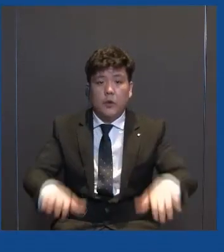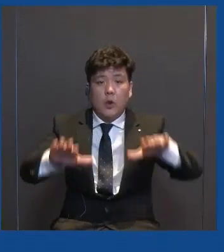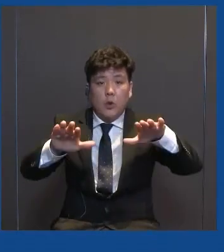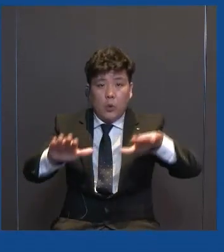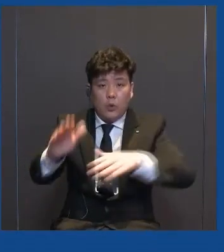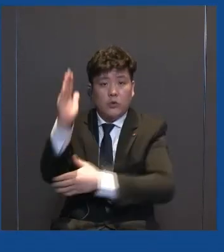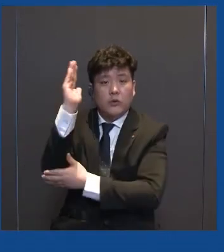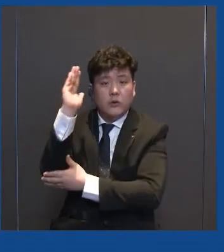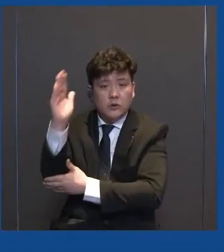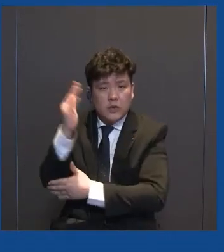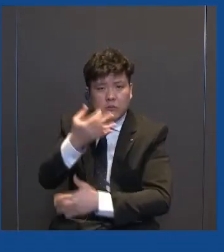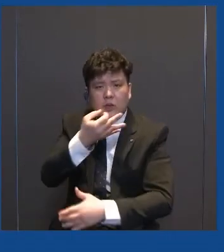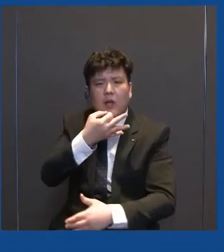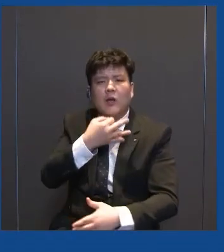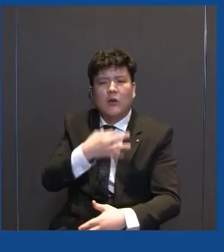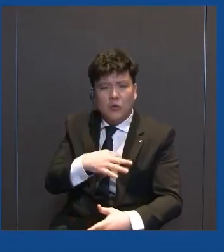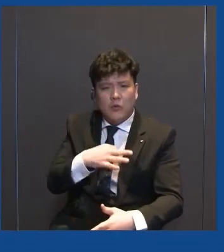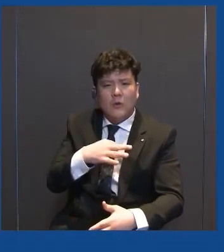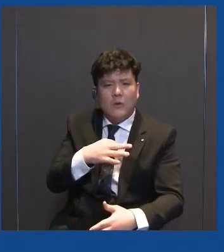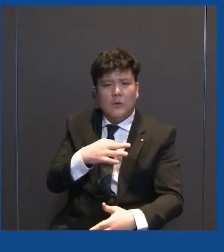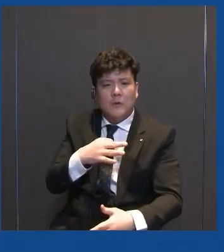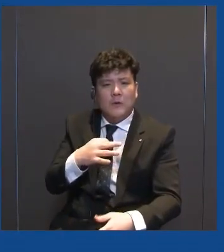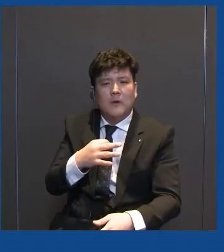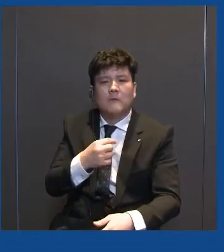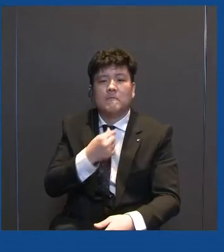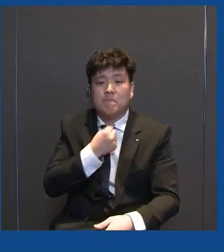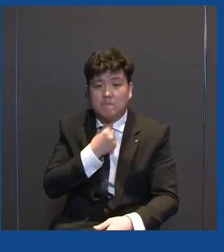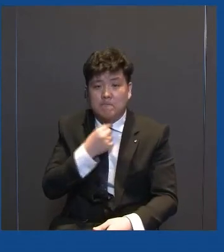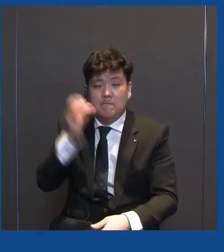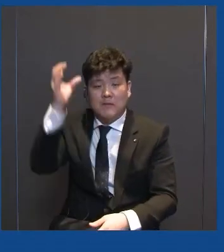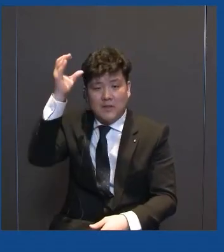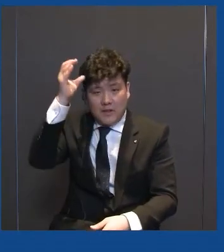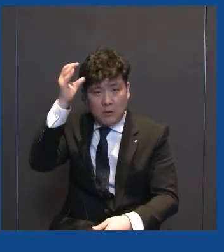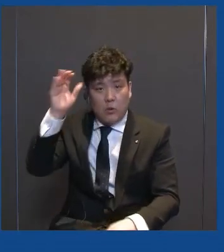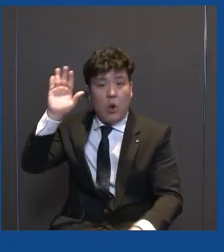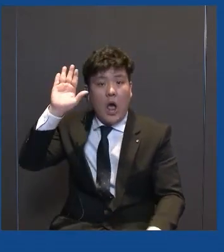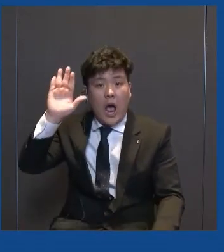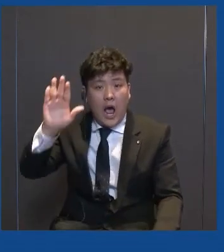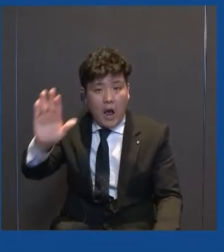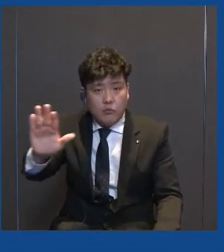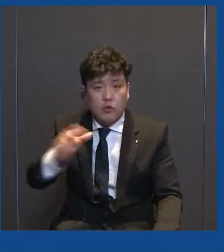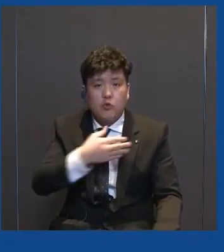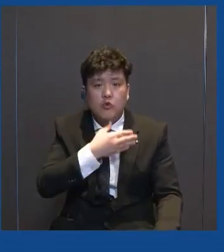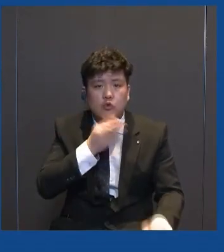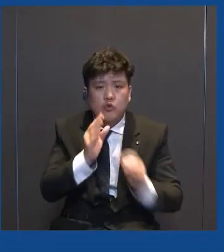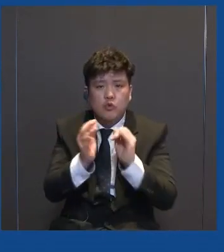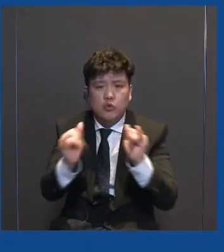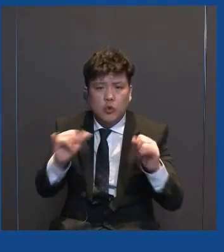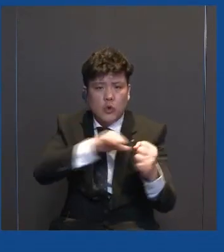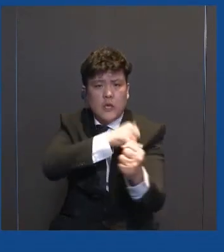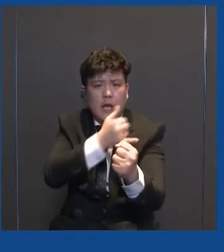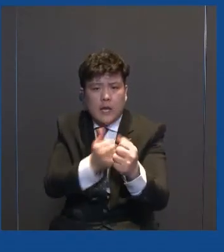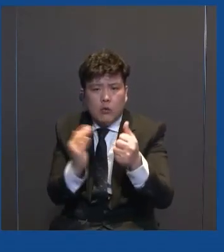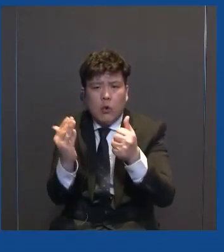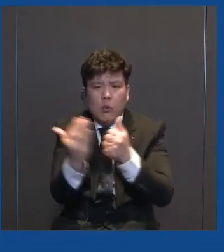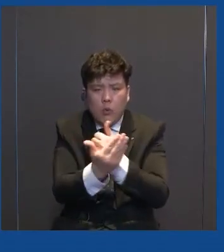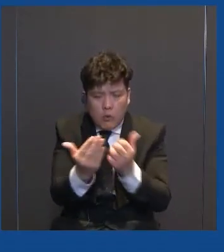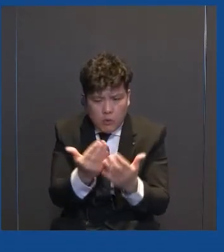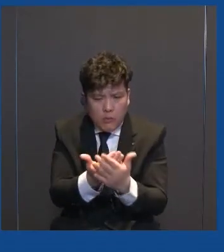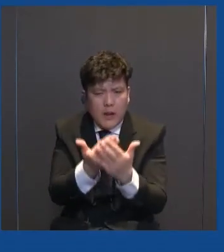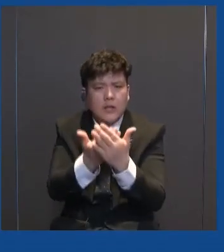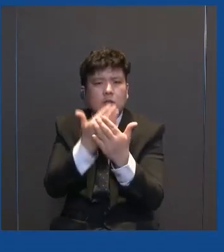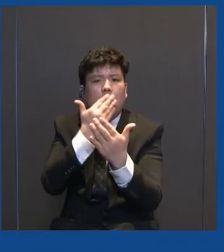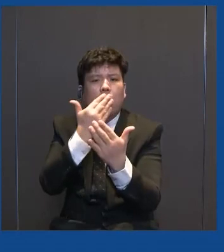hope this will be the meaningful addition to our endeavors to promote and protect the human rights of older persons. And we ask for all of